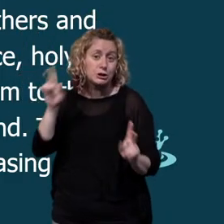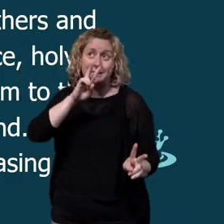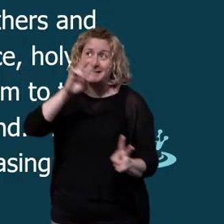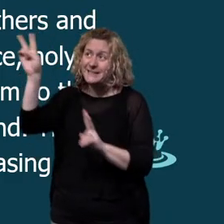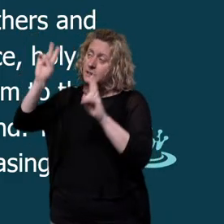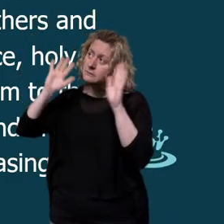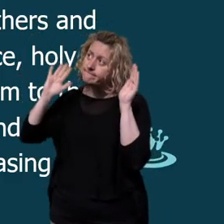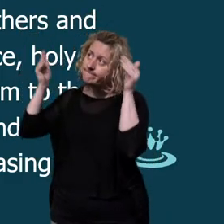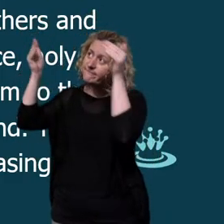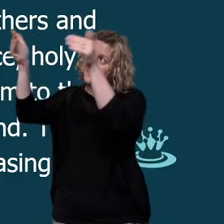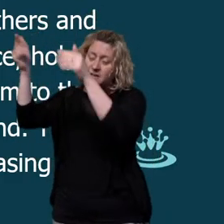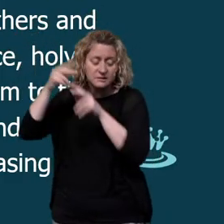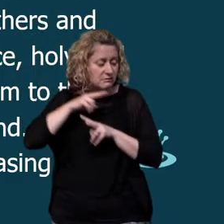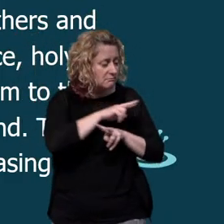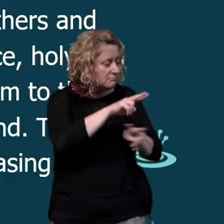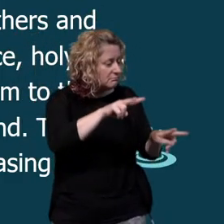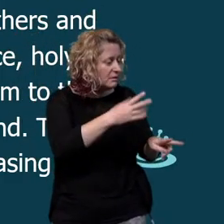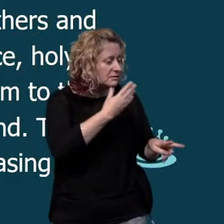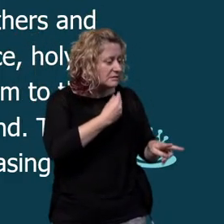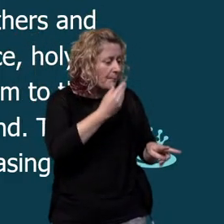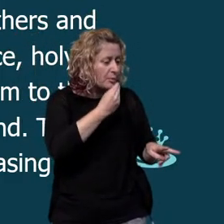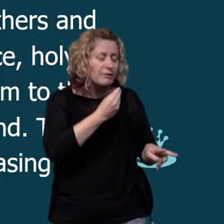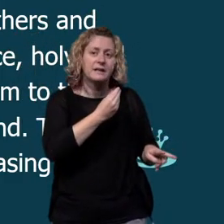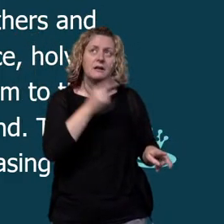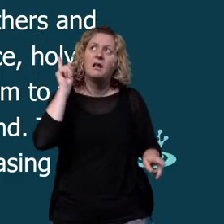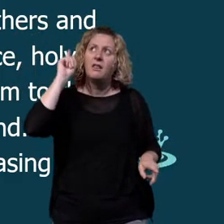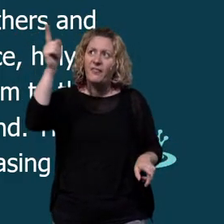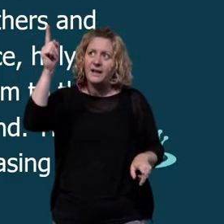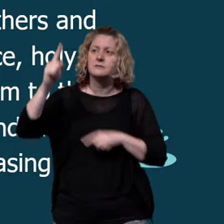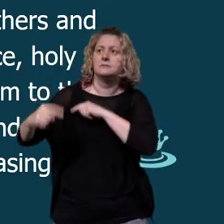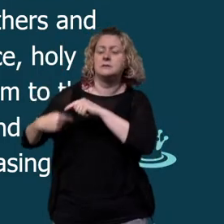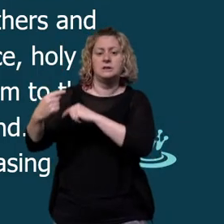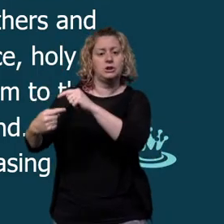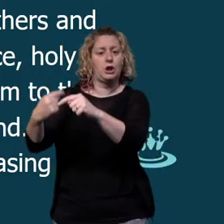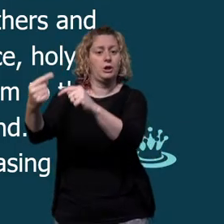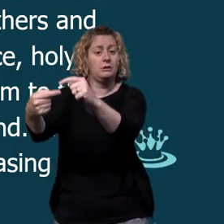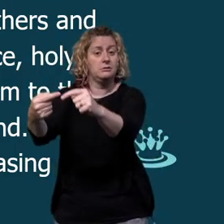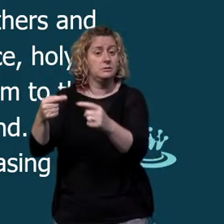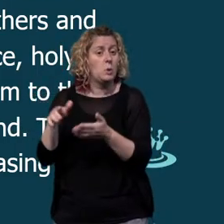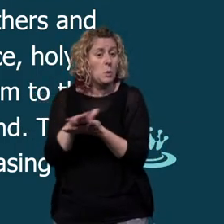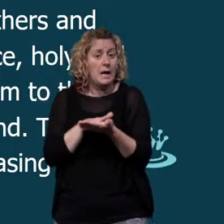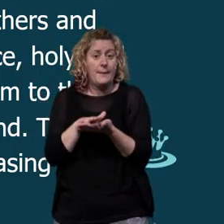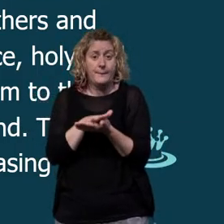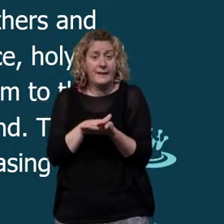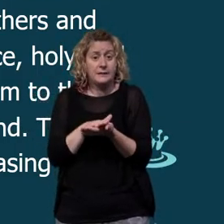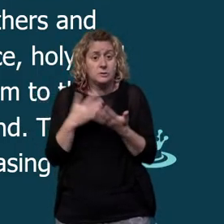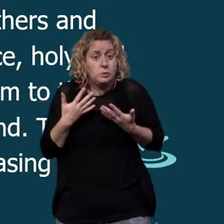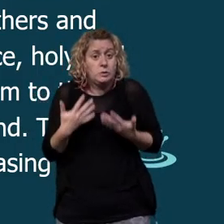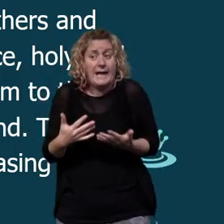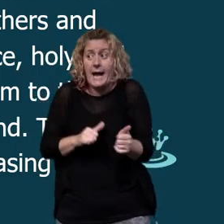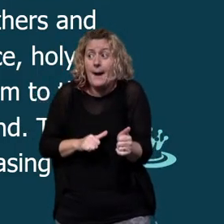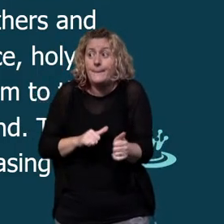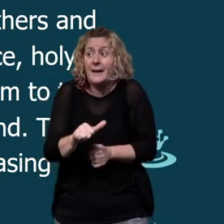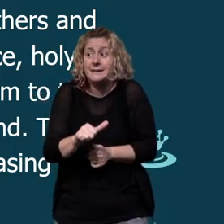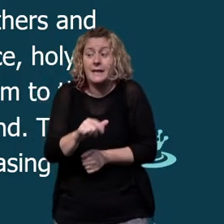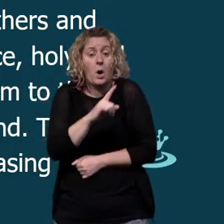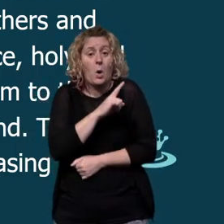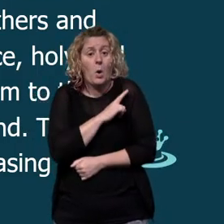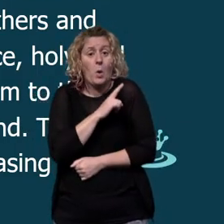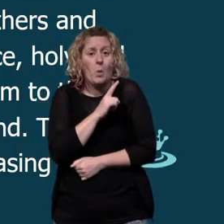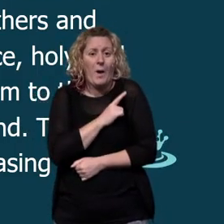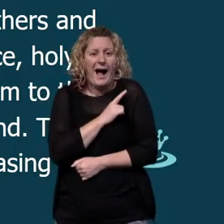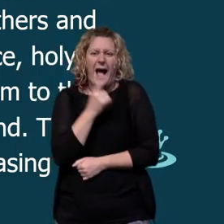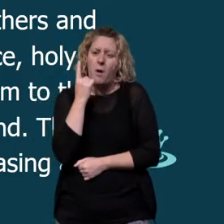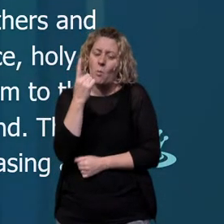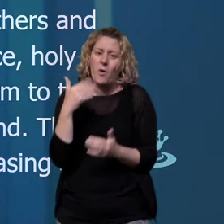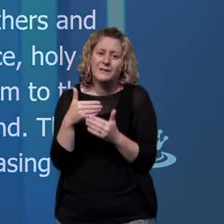what is seen is temporary, what is unseen is eternal. So what does that mean? Today's a better day than yesterday because I'm a day's march closer